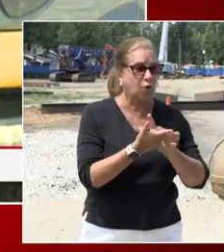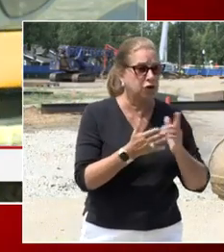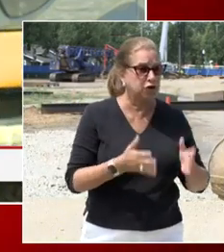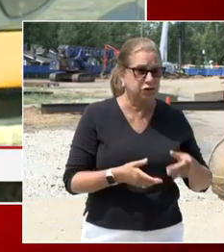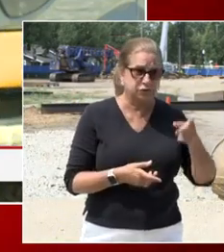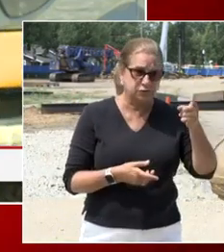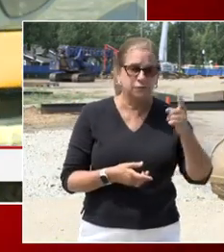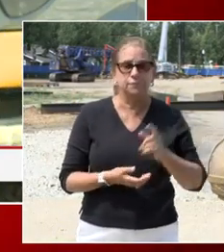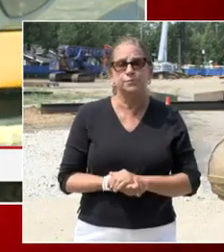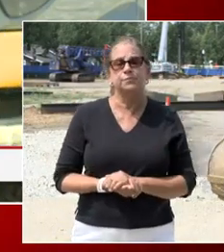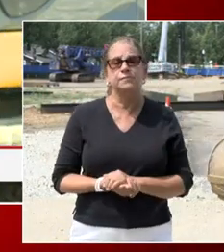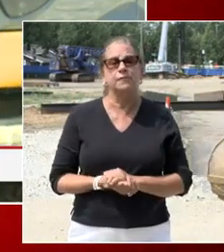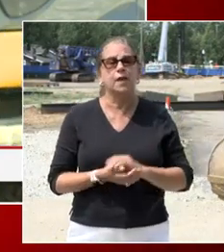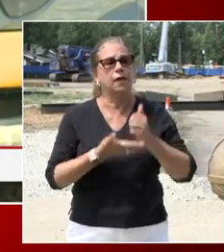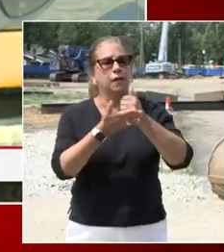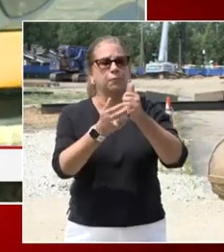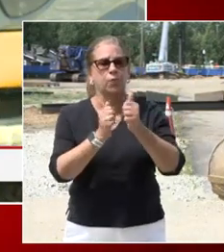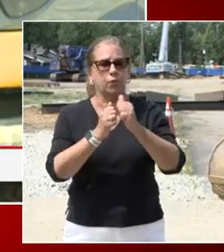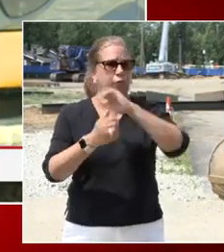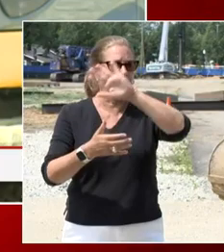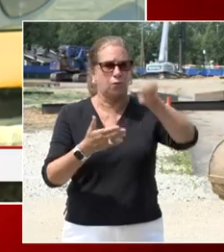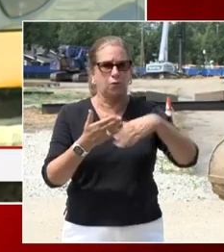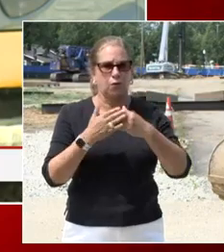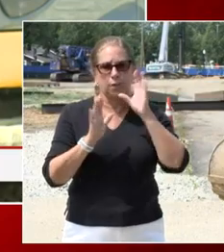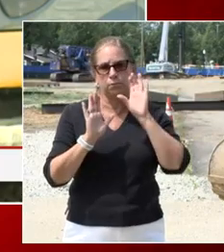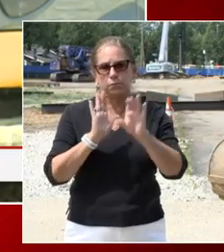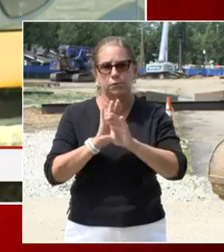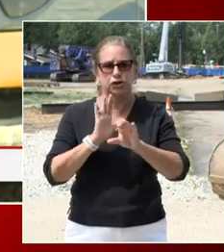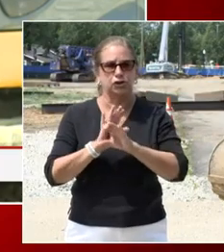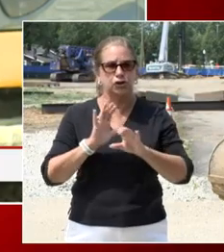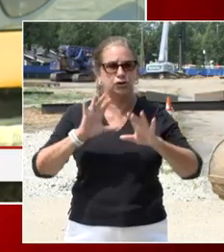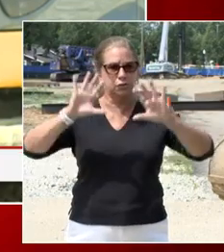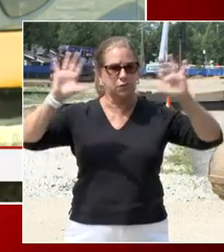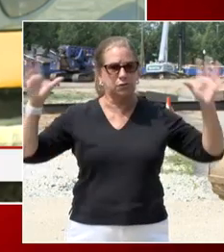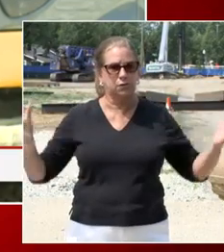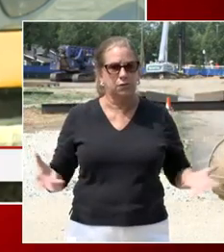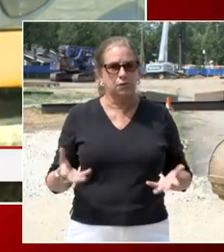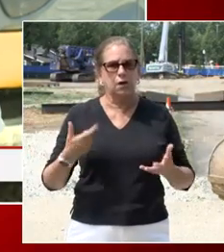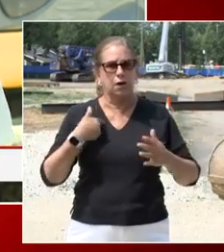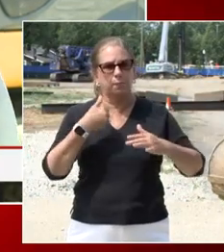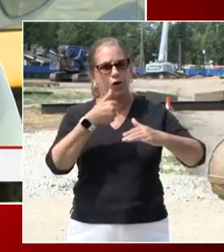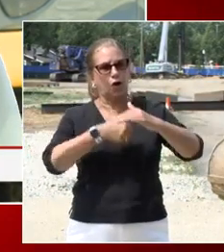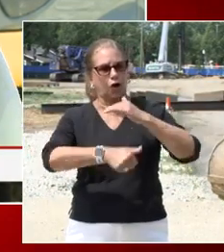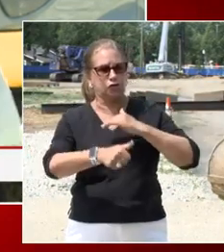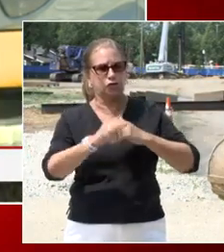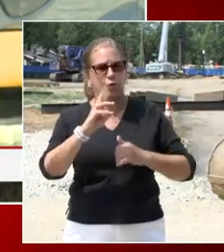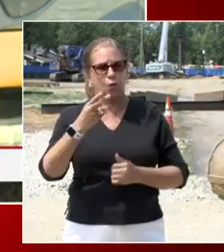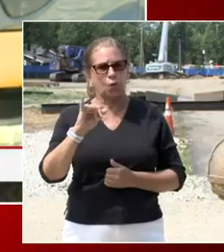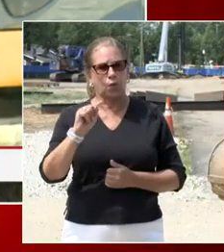I'm glad to be a part of Whitman-Walker. And with no longer ado, I'd like to introduce Mayor Muriel Bowser.